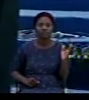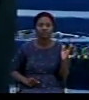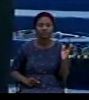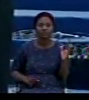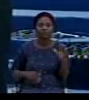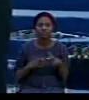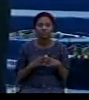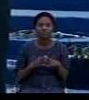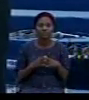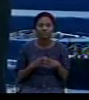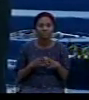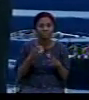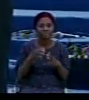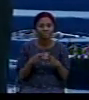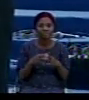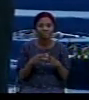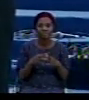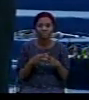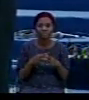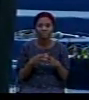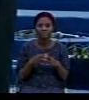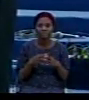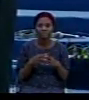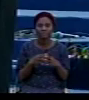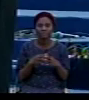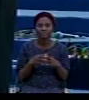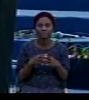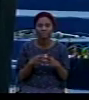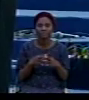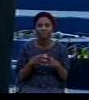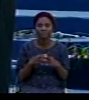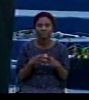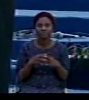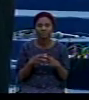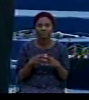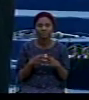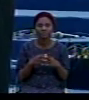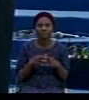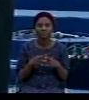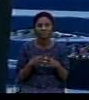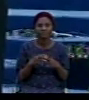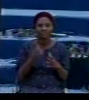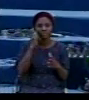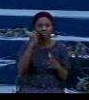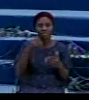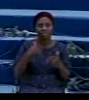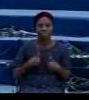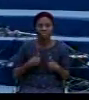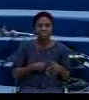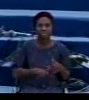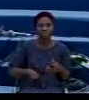She's Priscilla Taiwo with abdominal problem.